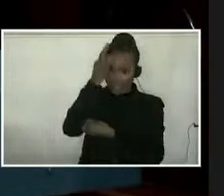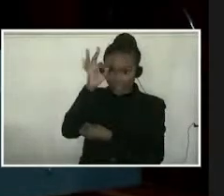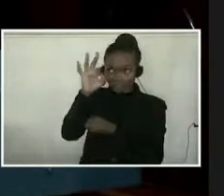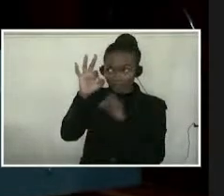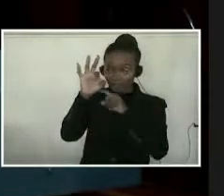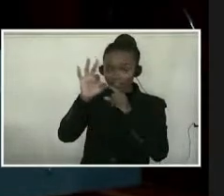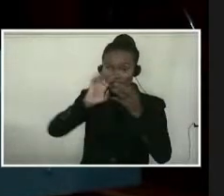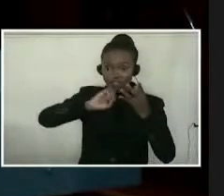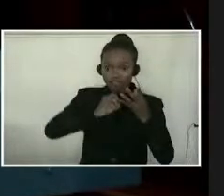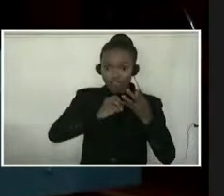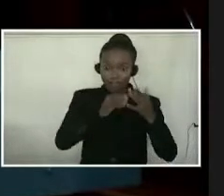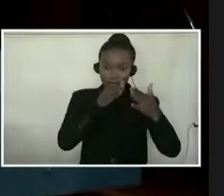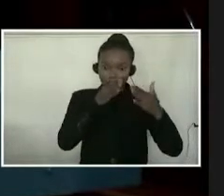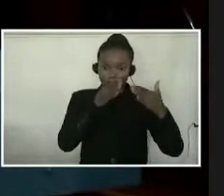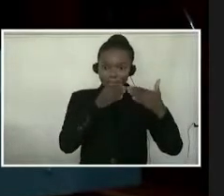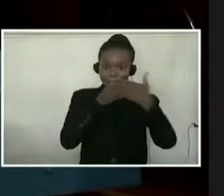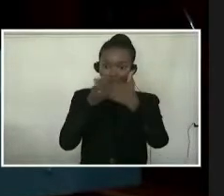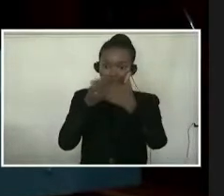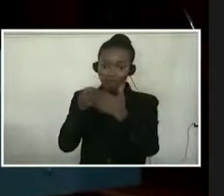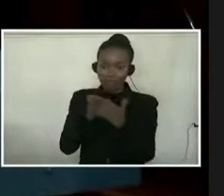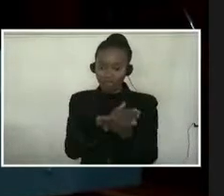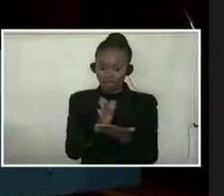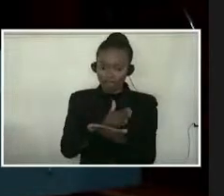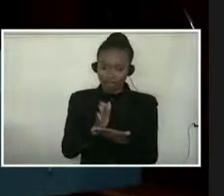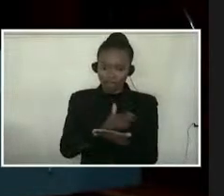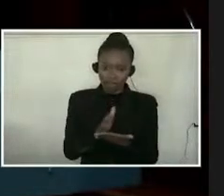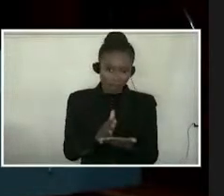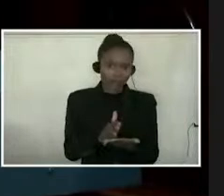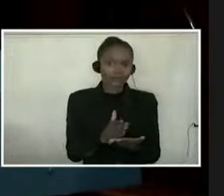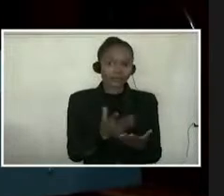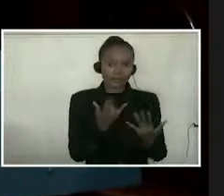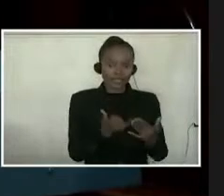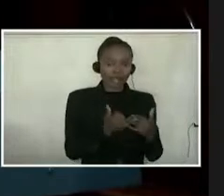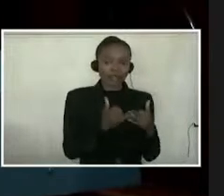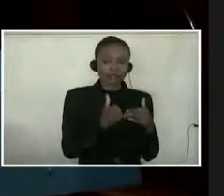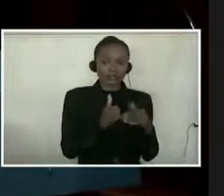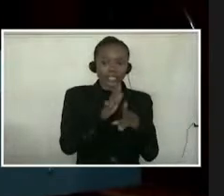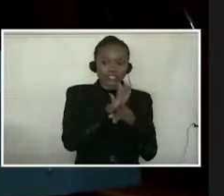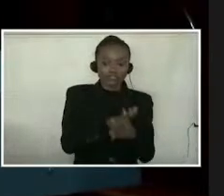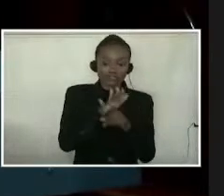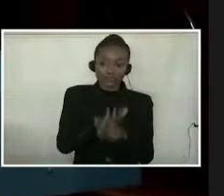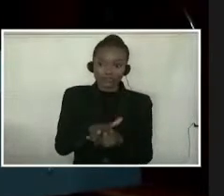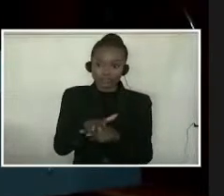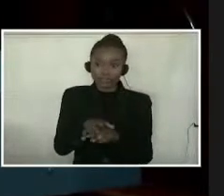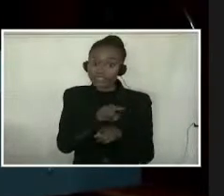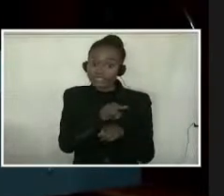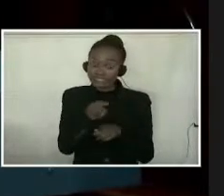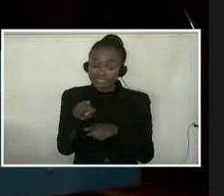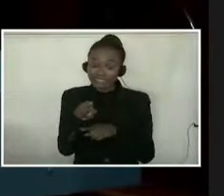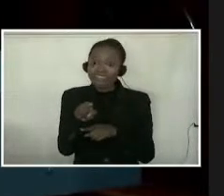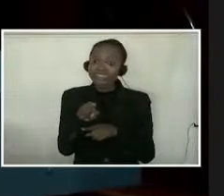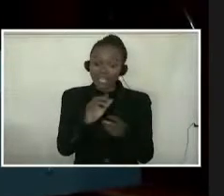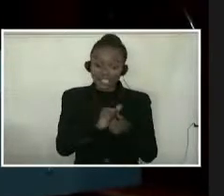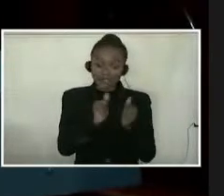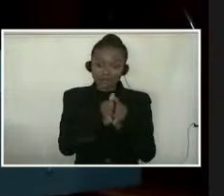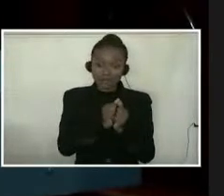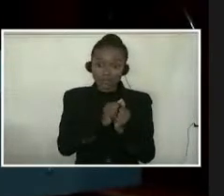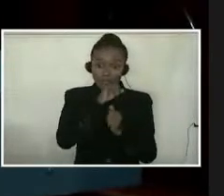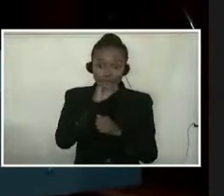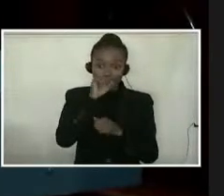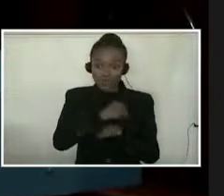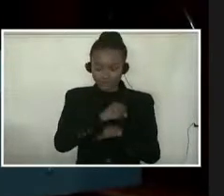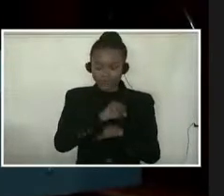barriers it laughs in the face of all types of discrimination sports is the game for lovers